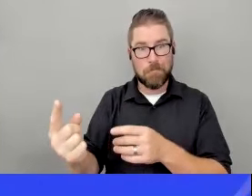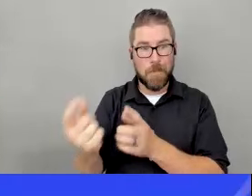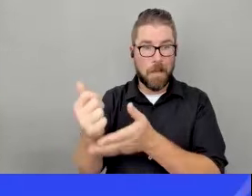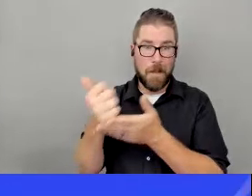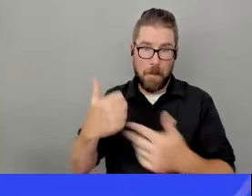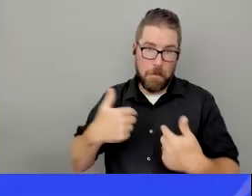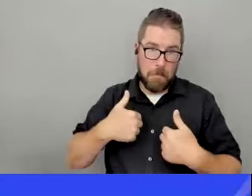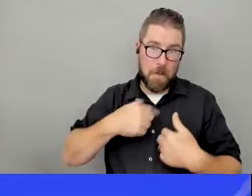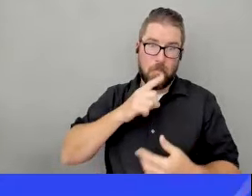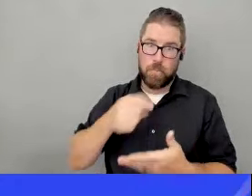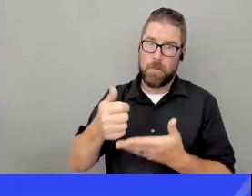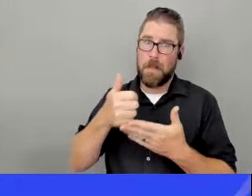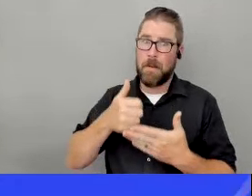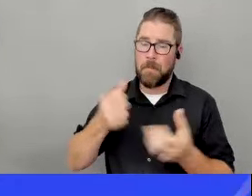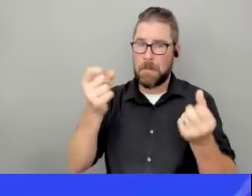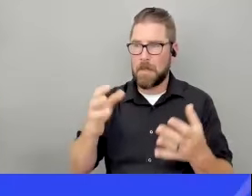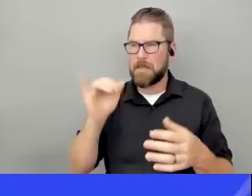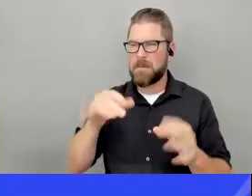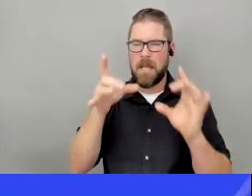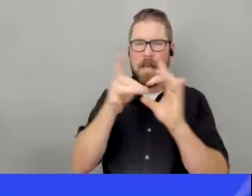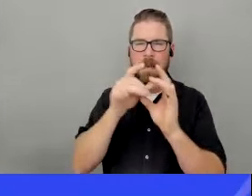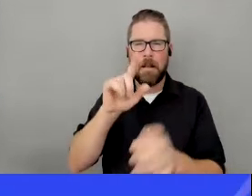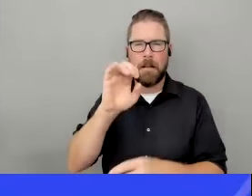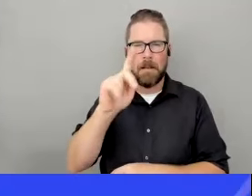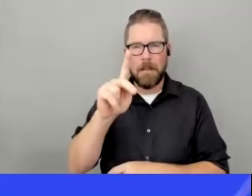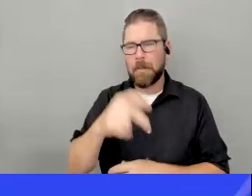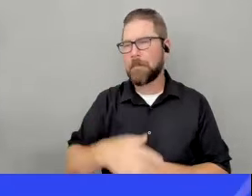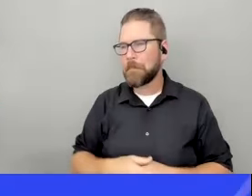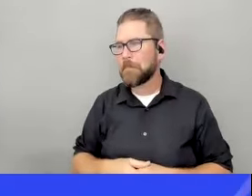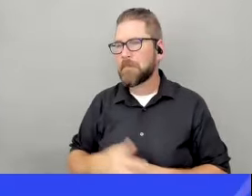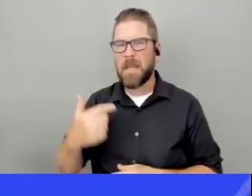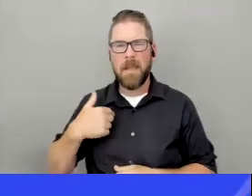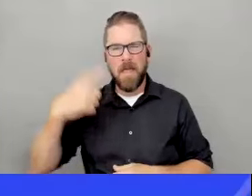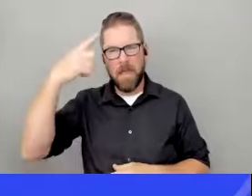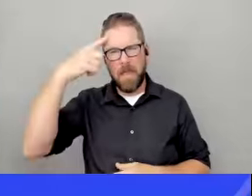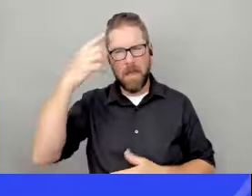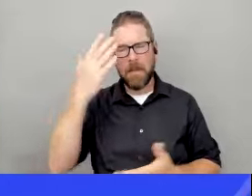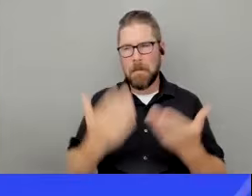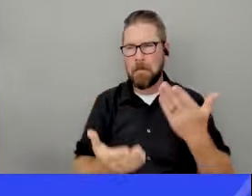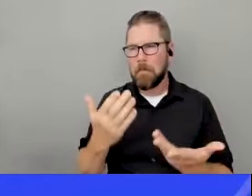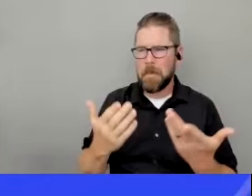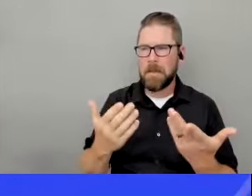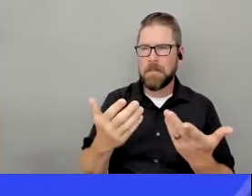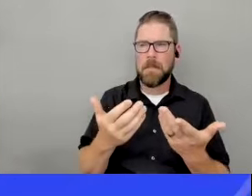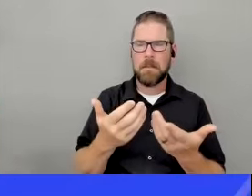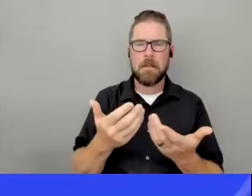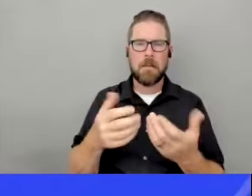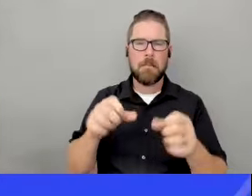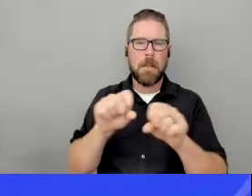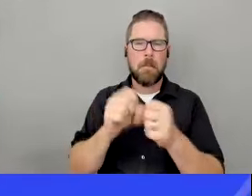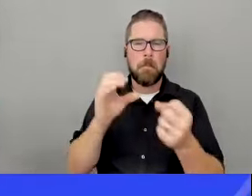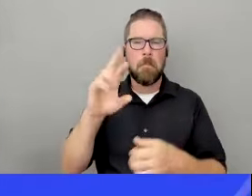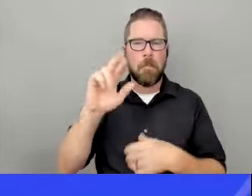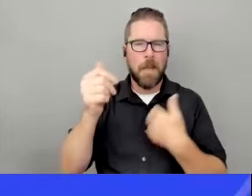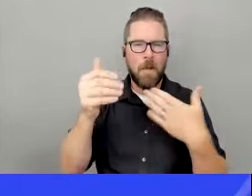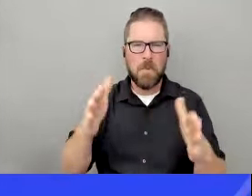about. So we were going to try to break this up into sessions, but that never mind, doesn't matter. But we